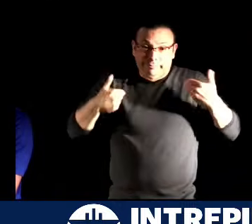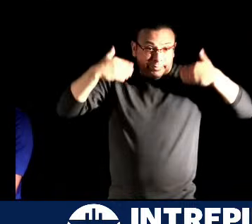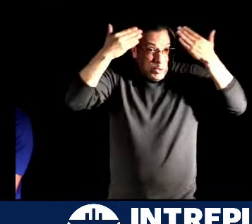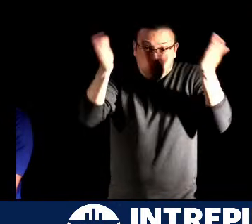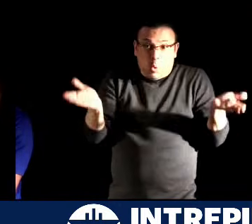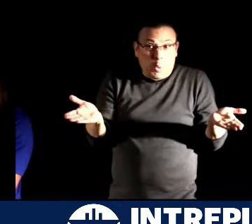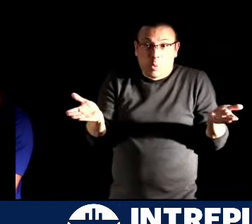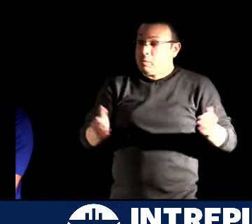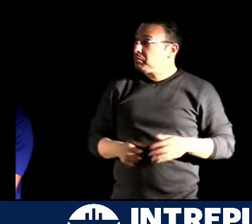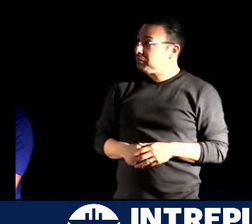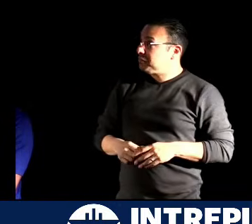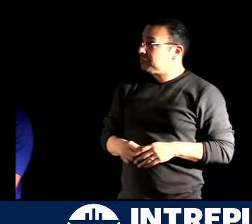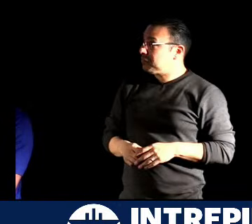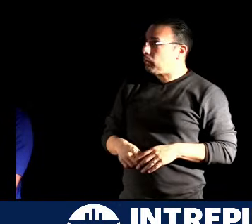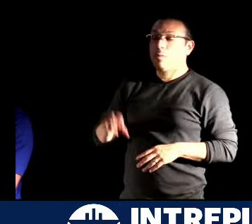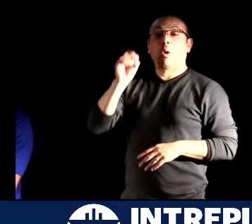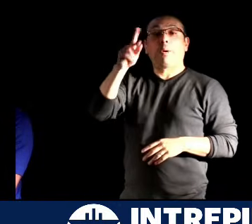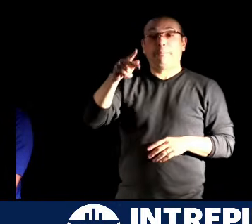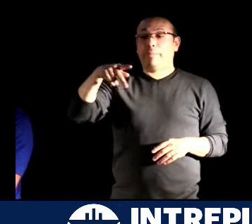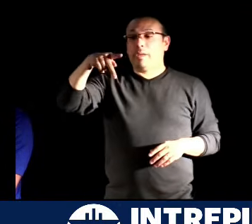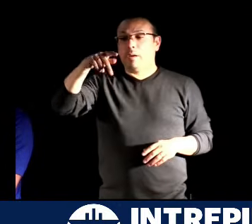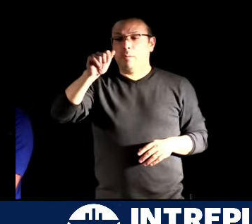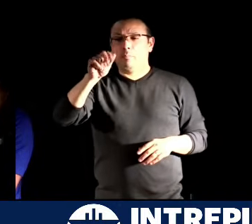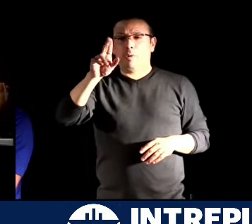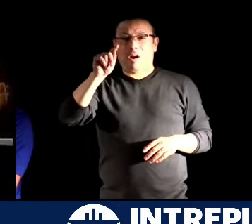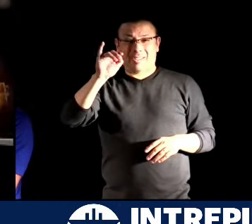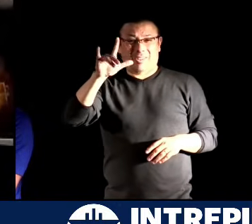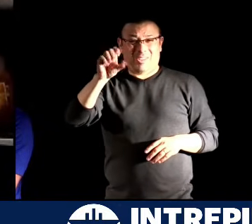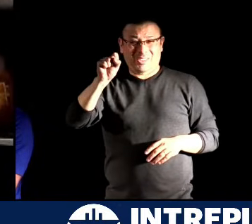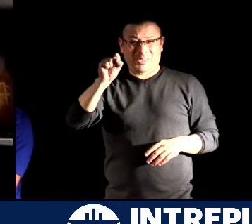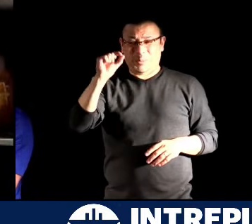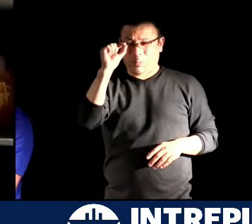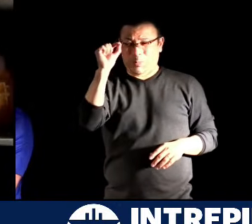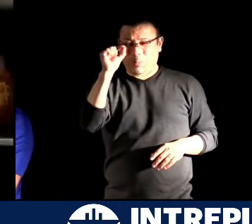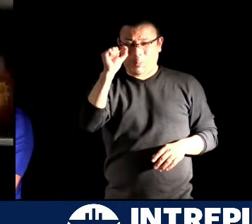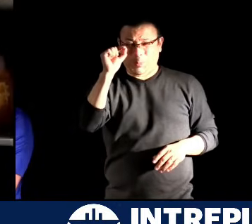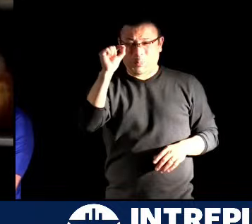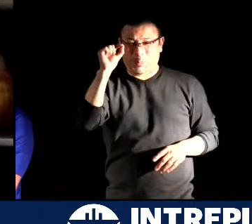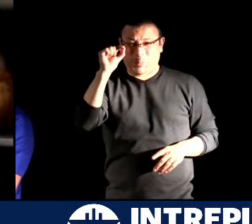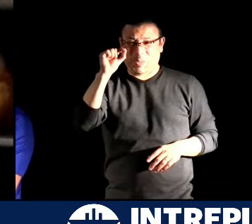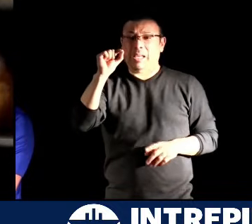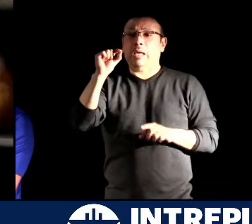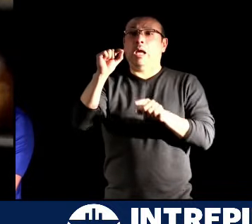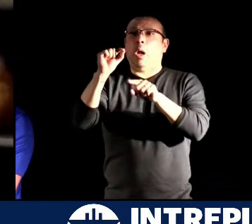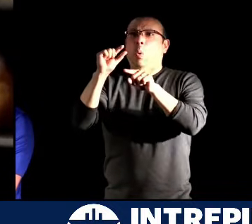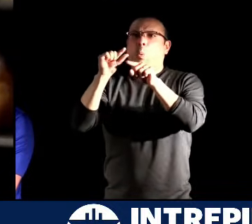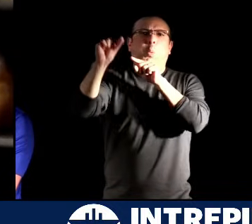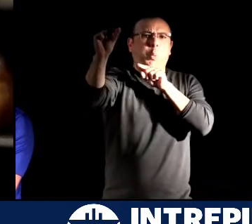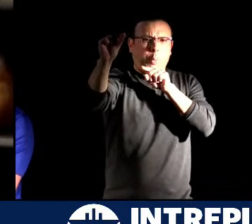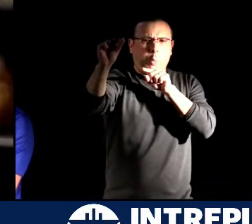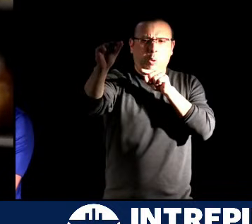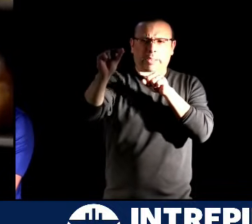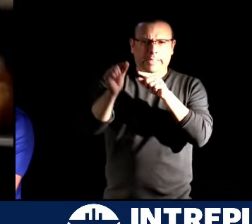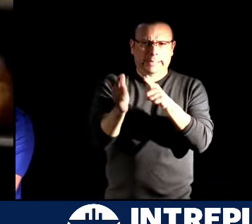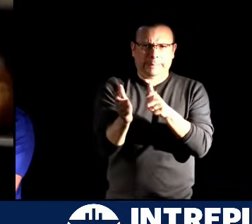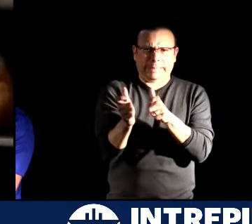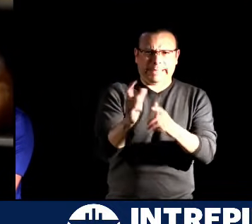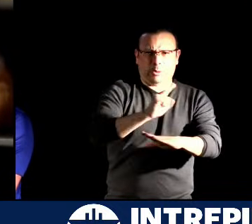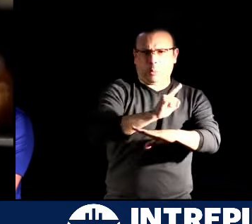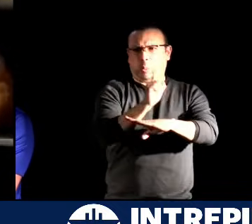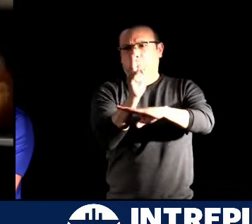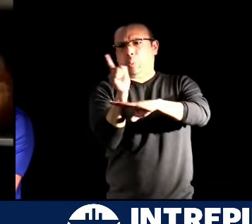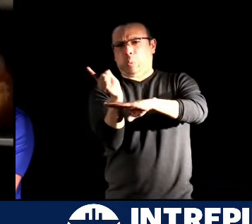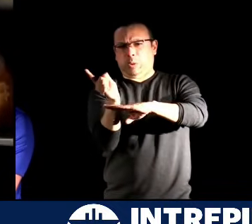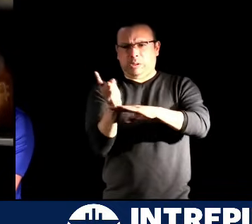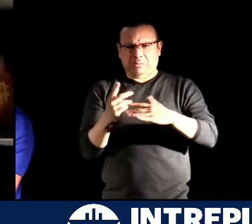When it comes to the acceleration of particles, I forgot to tell you that when these big events, like the one I showed before, actually we want